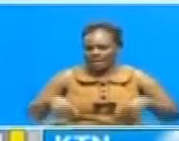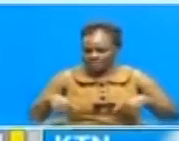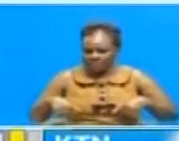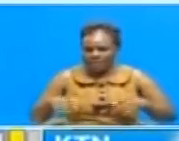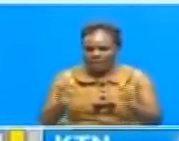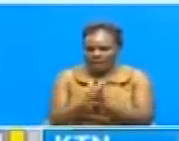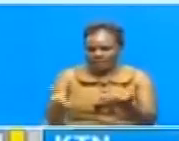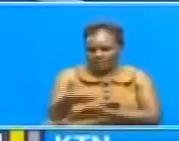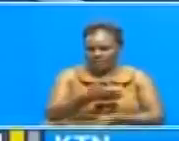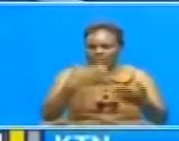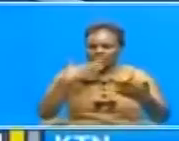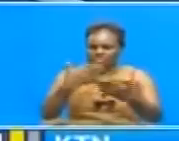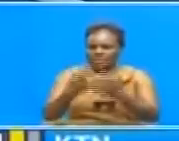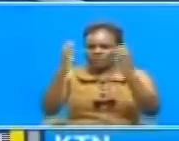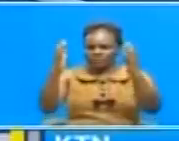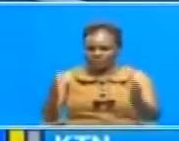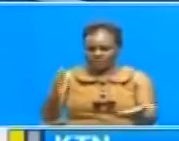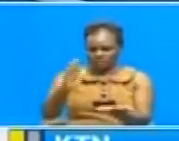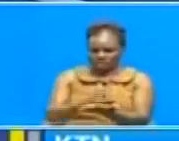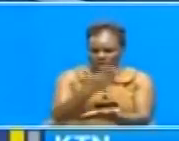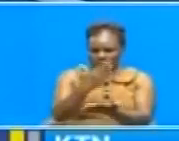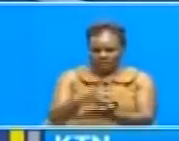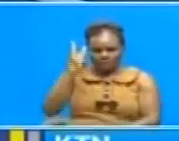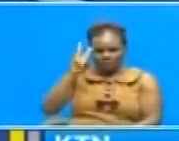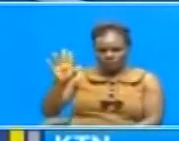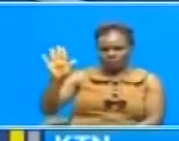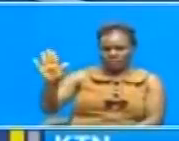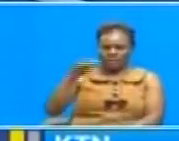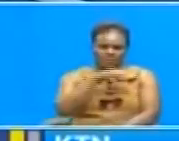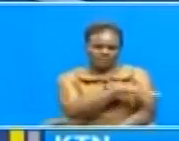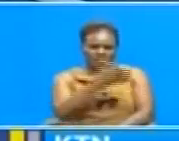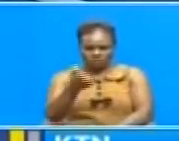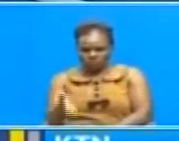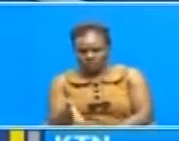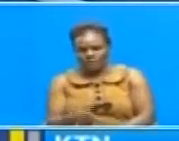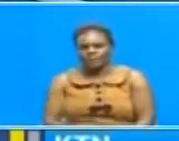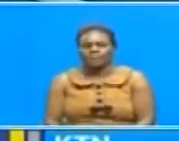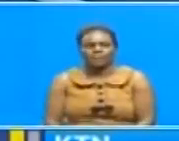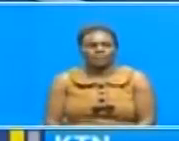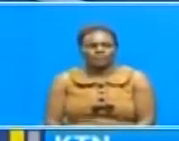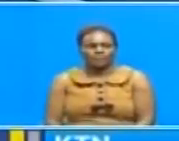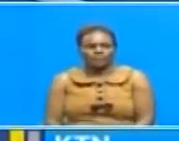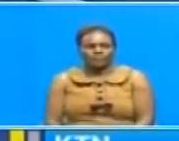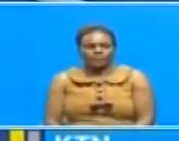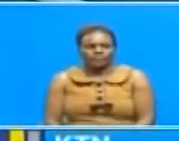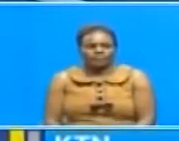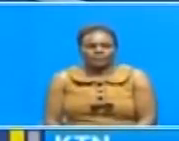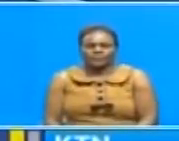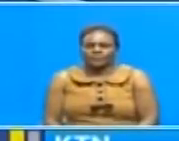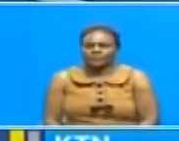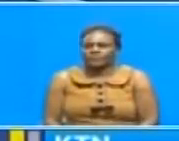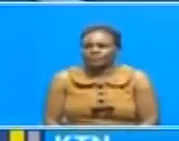of the nation. Well, thank you very much for sharing your views with us this evening. Thank you. Joseph Kaguthi. I hope we are not too rough with